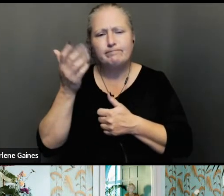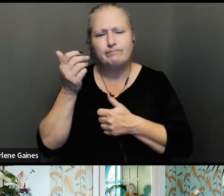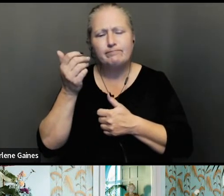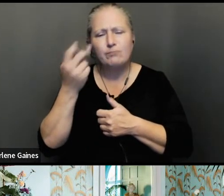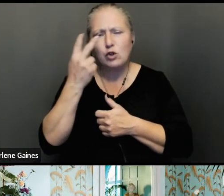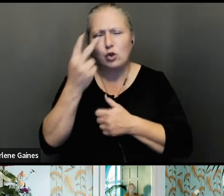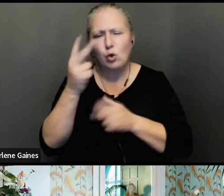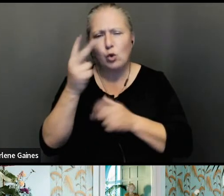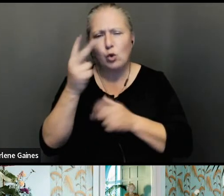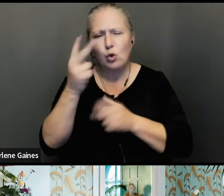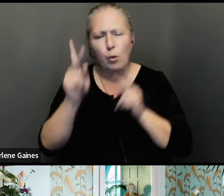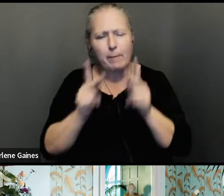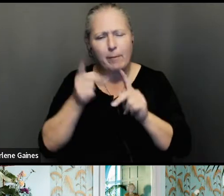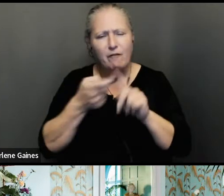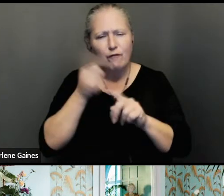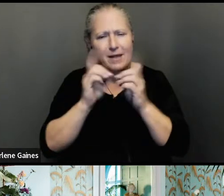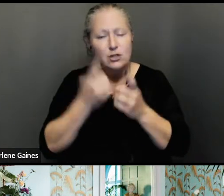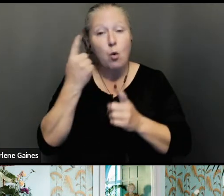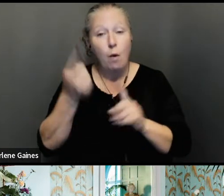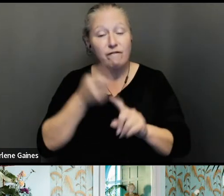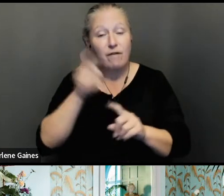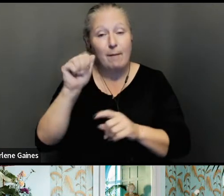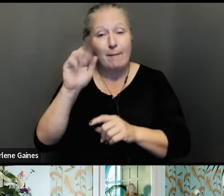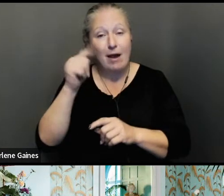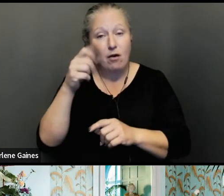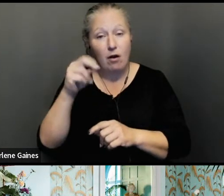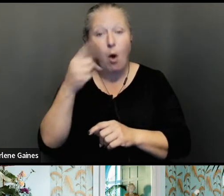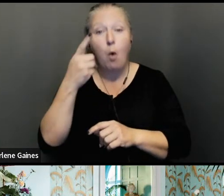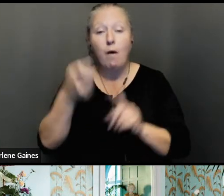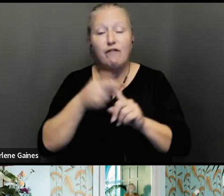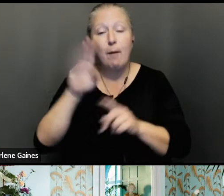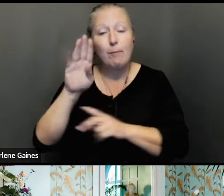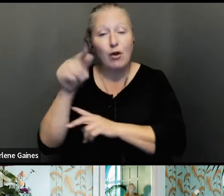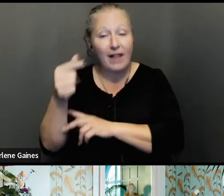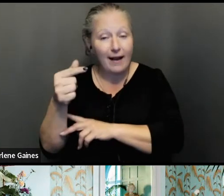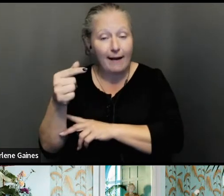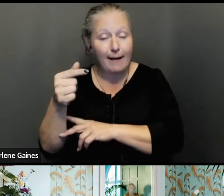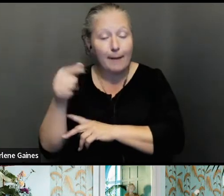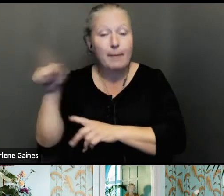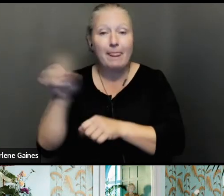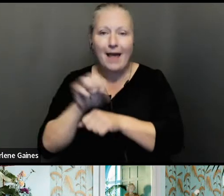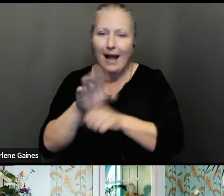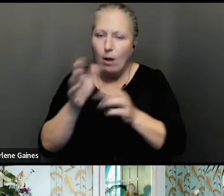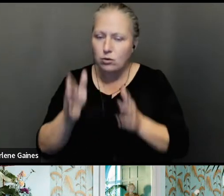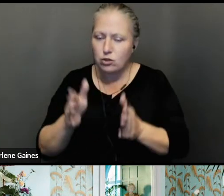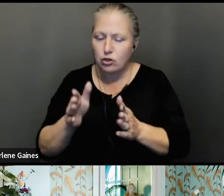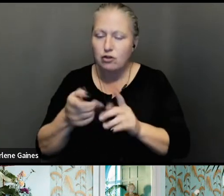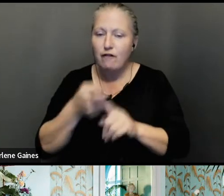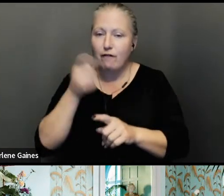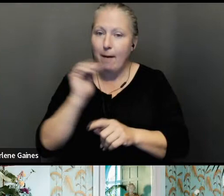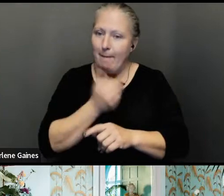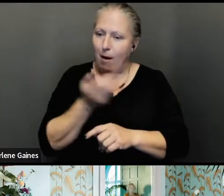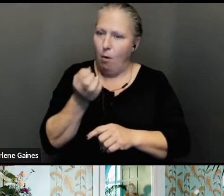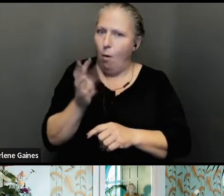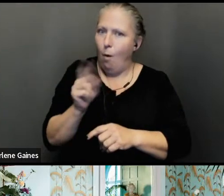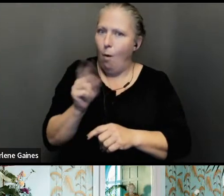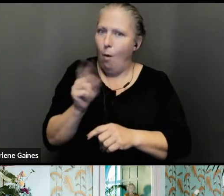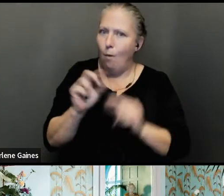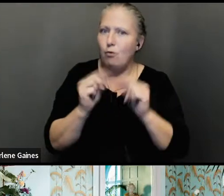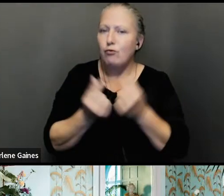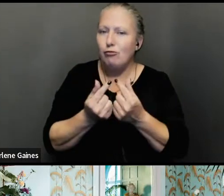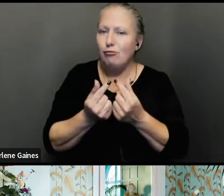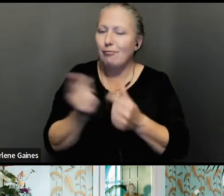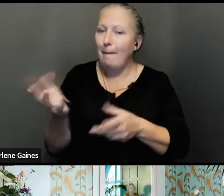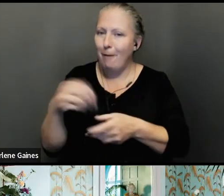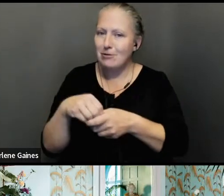folks from our district. One was from Aragon and one was from Burlingame. And they were counselors from our own group